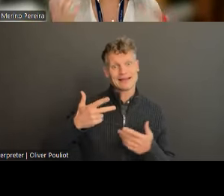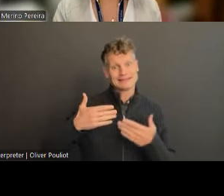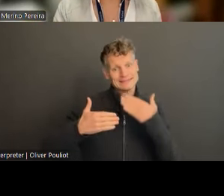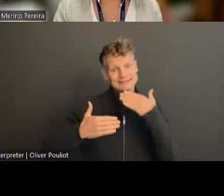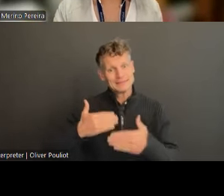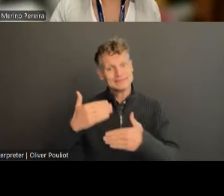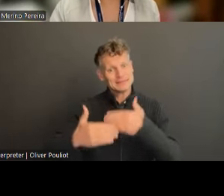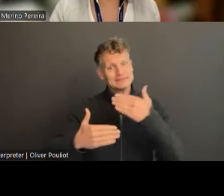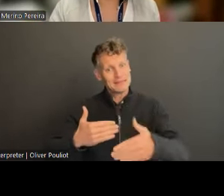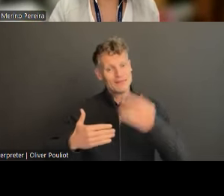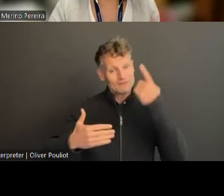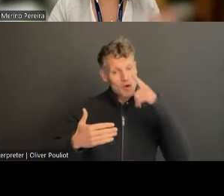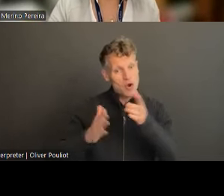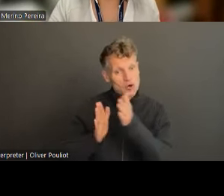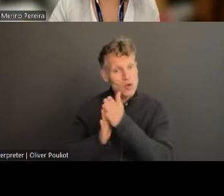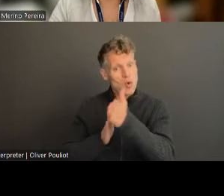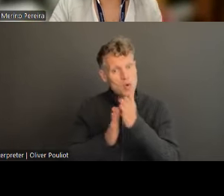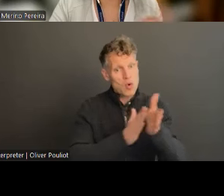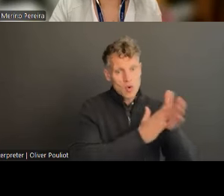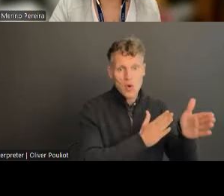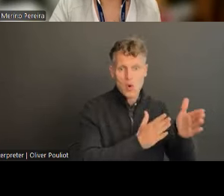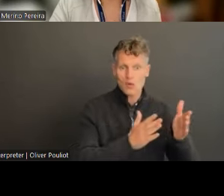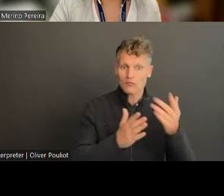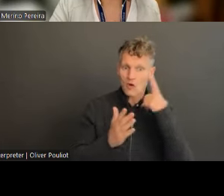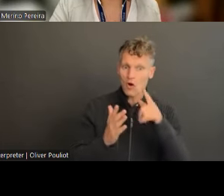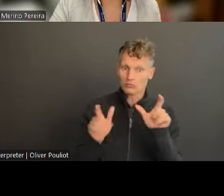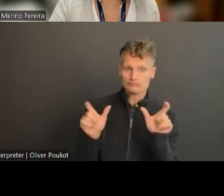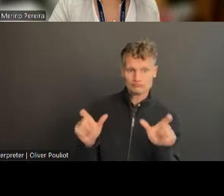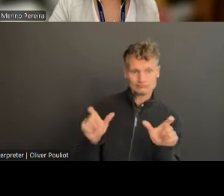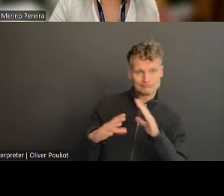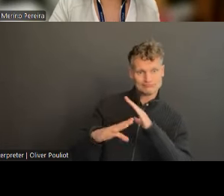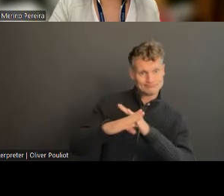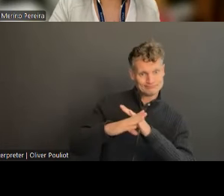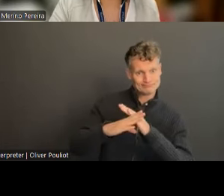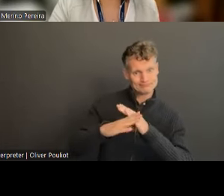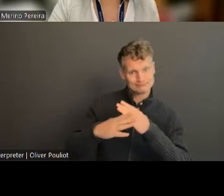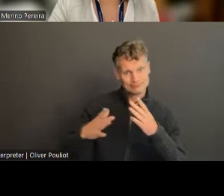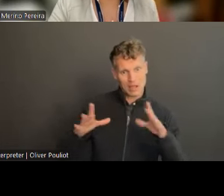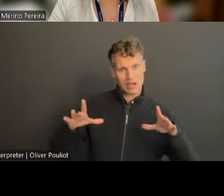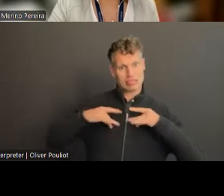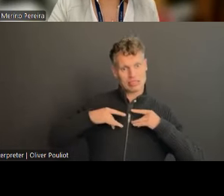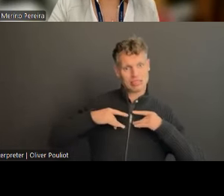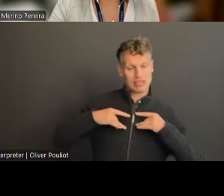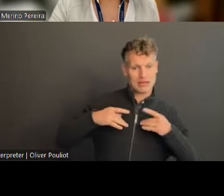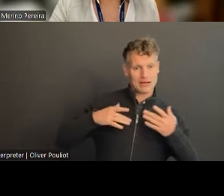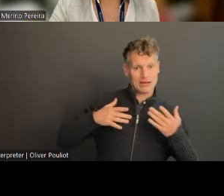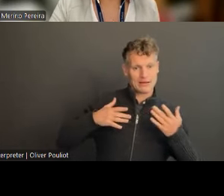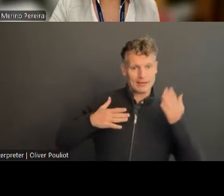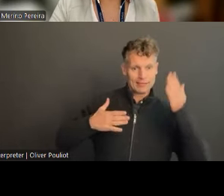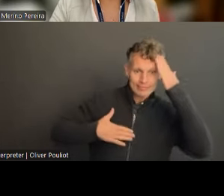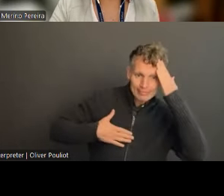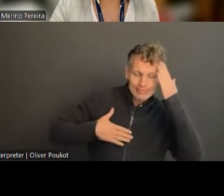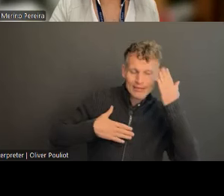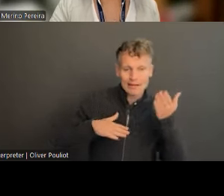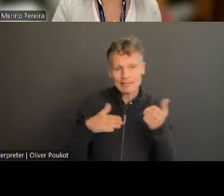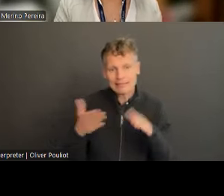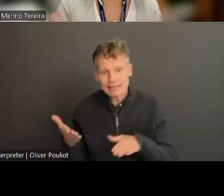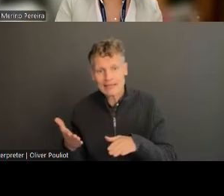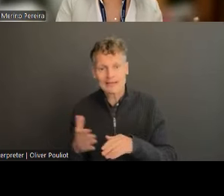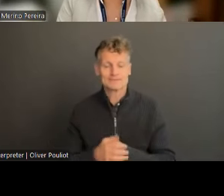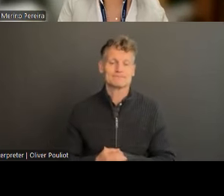final outcomes that have to do with the reduction of morbidity and mortality. And for instance, the effects of